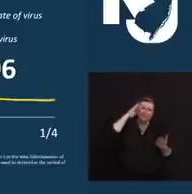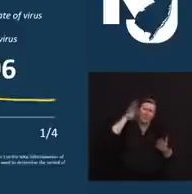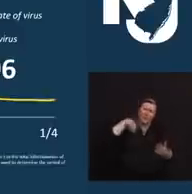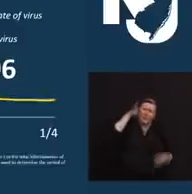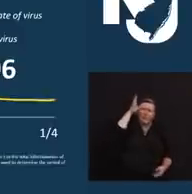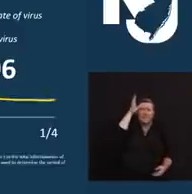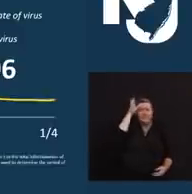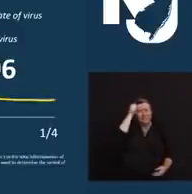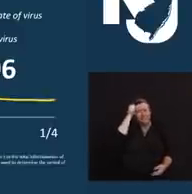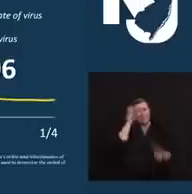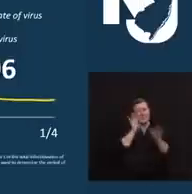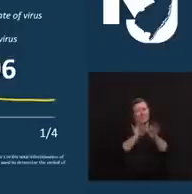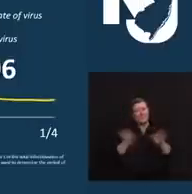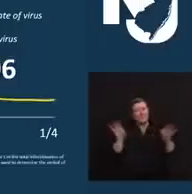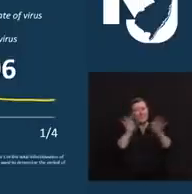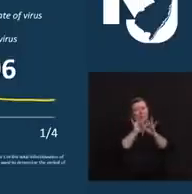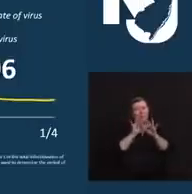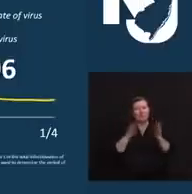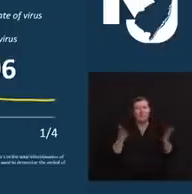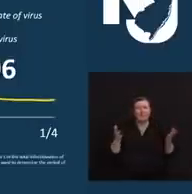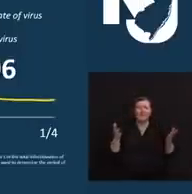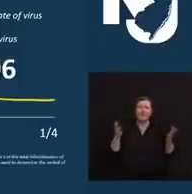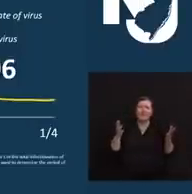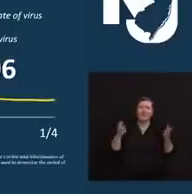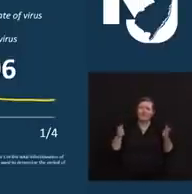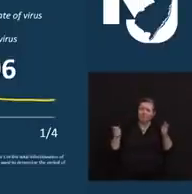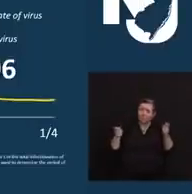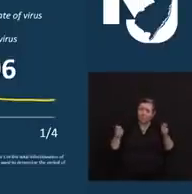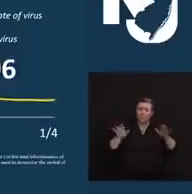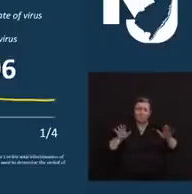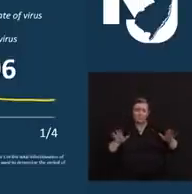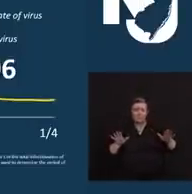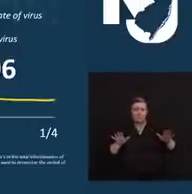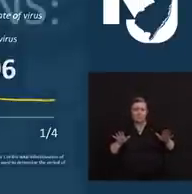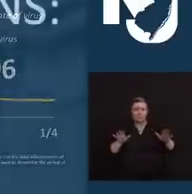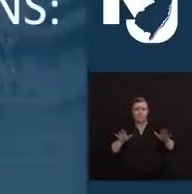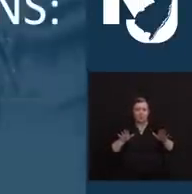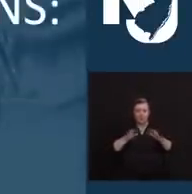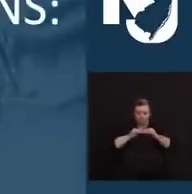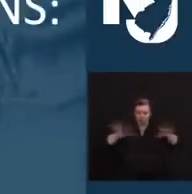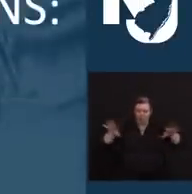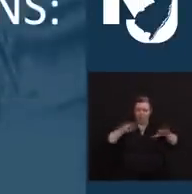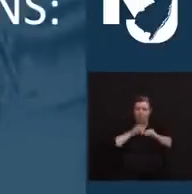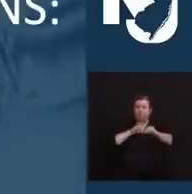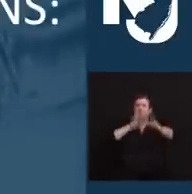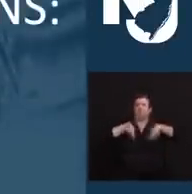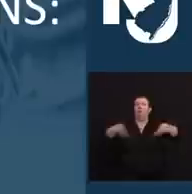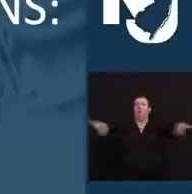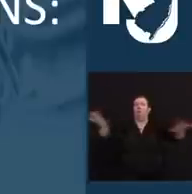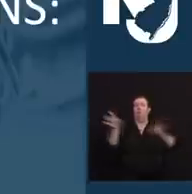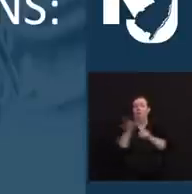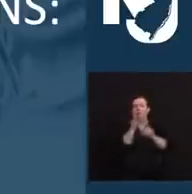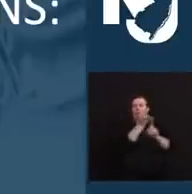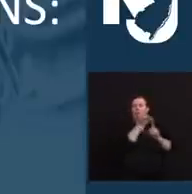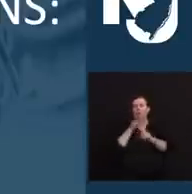raging virus under control. So to that end, at current, we are reporting